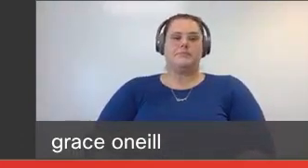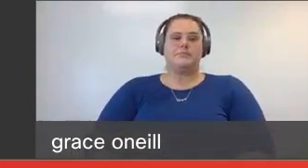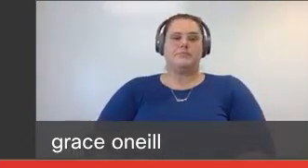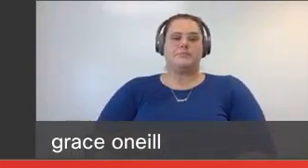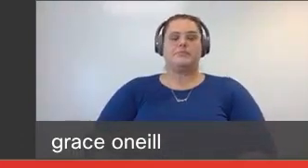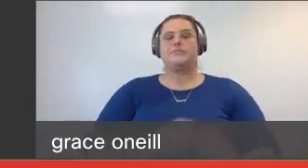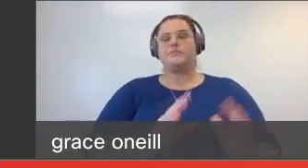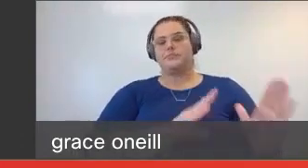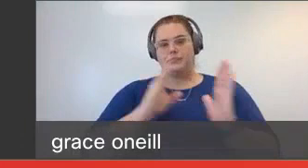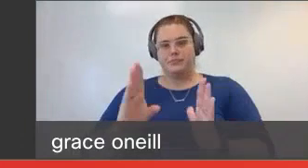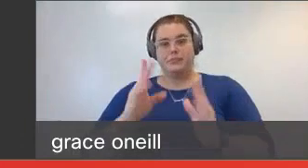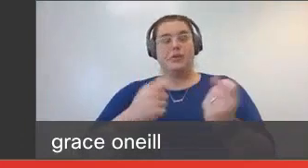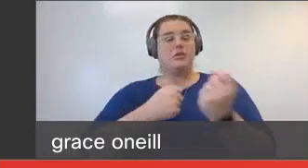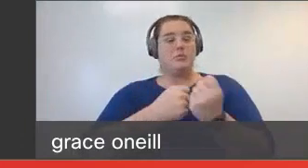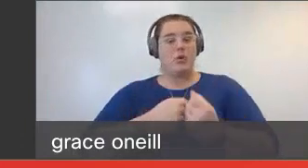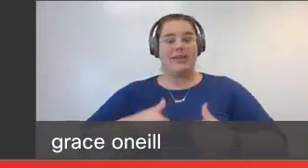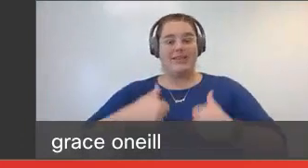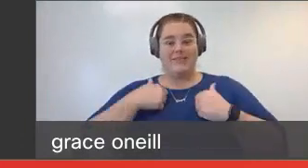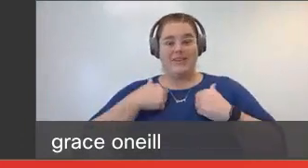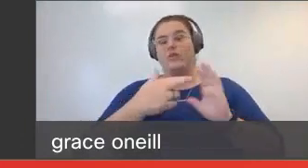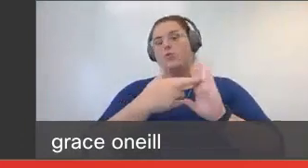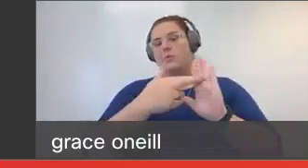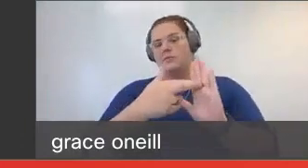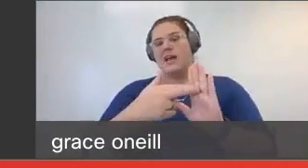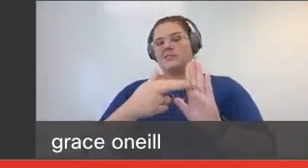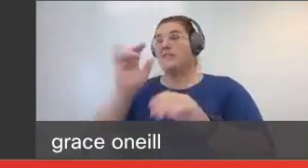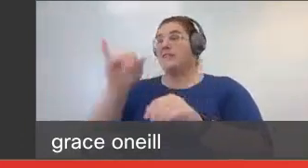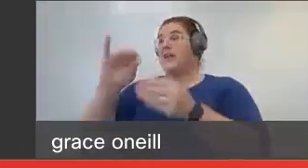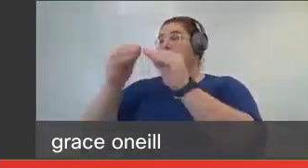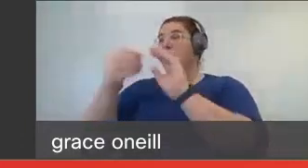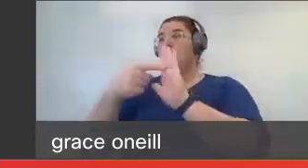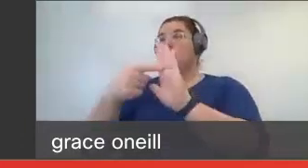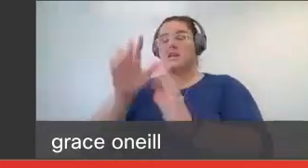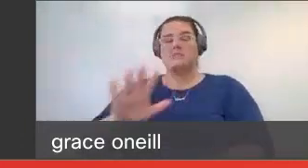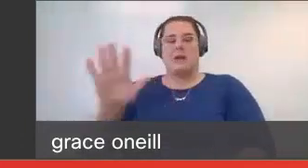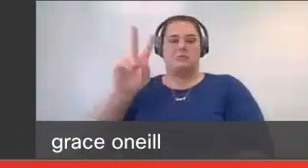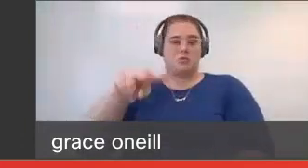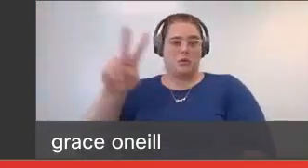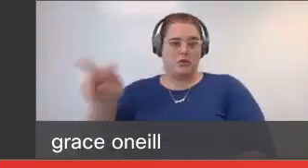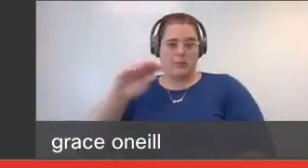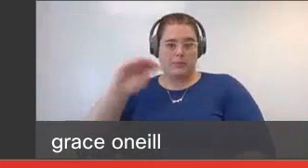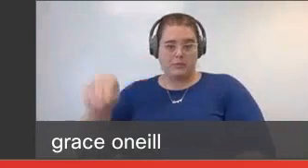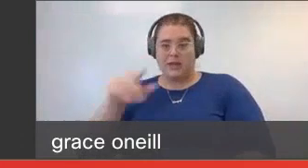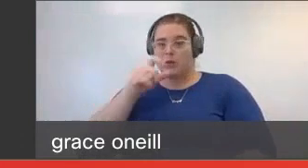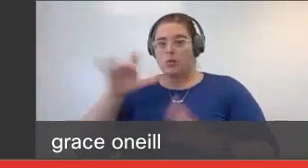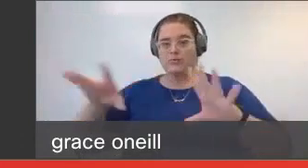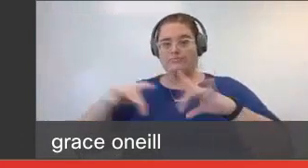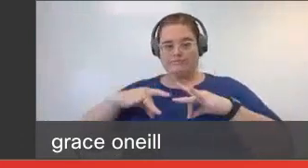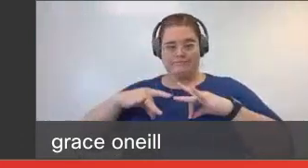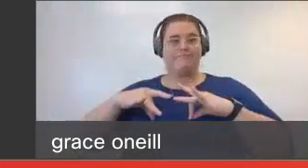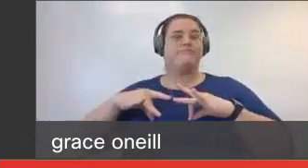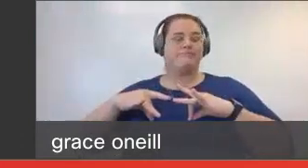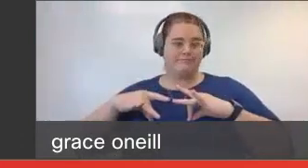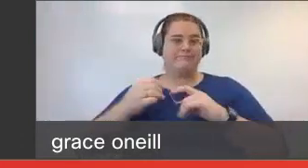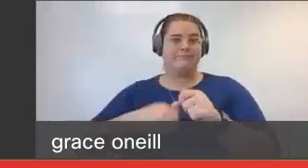In supported living, it represents about 22% of the people in supported living who have contracted